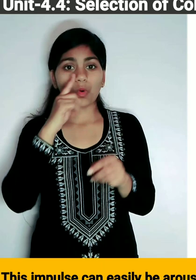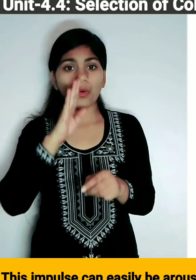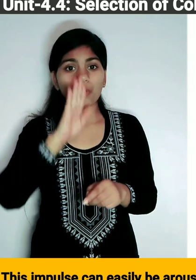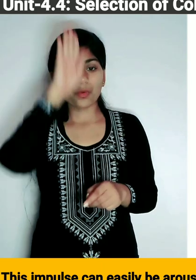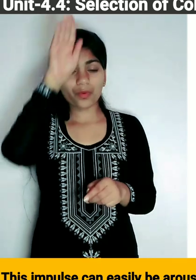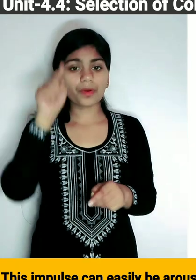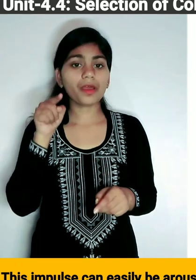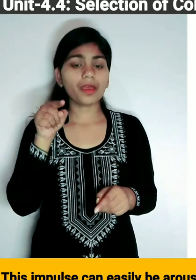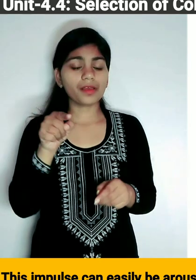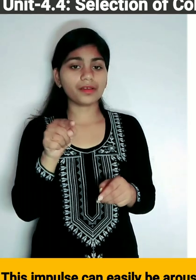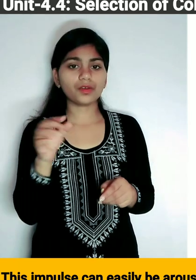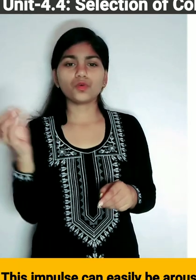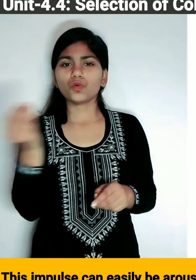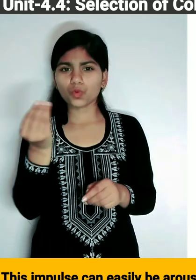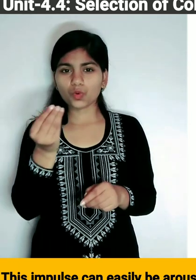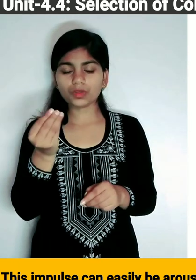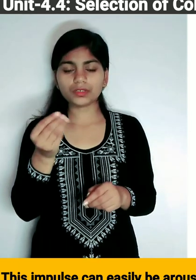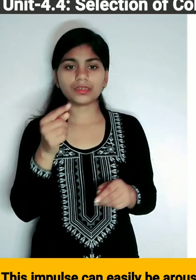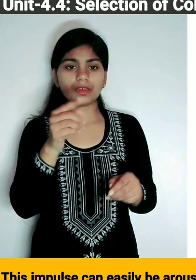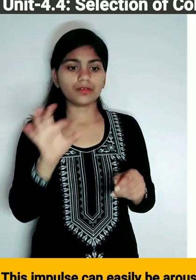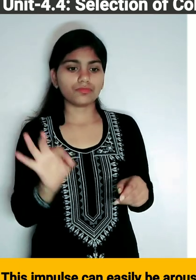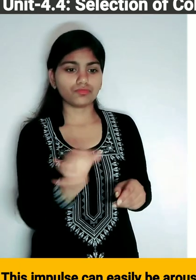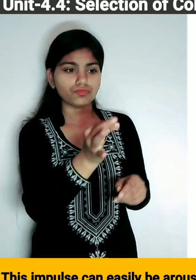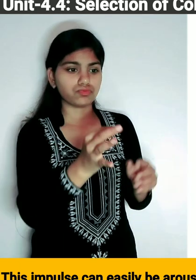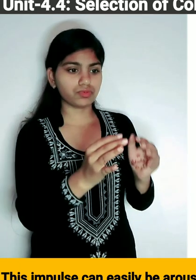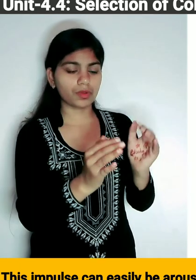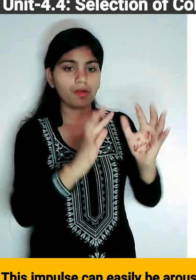selected honeybee colonies.